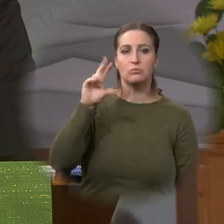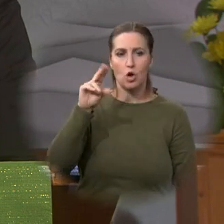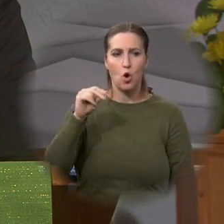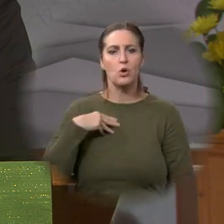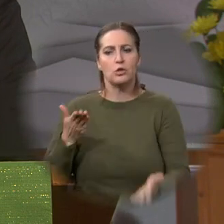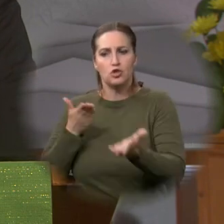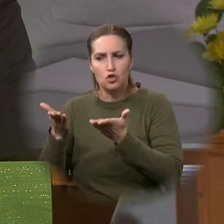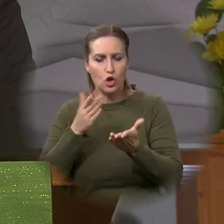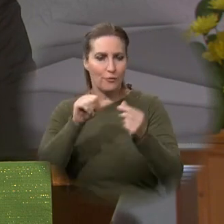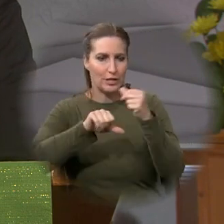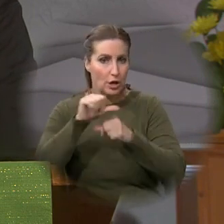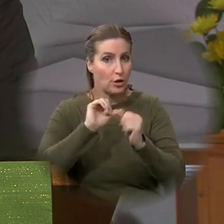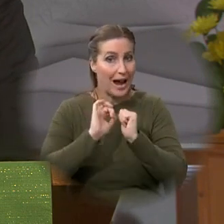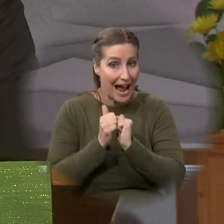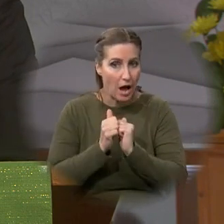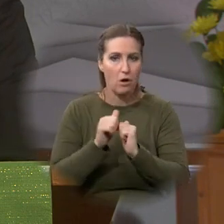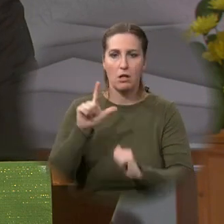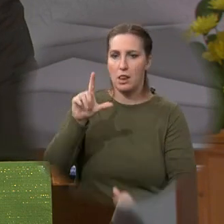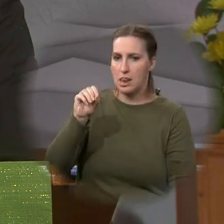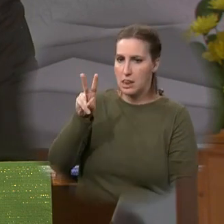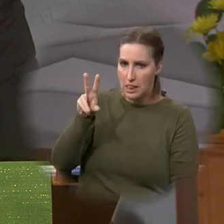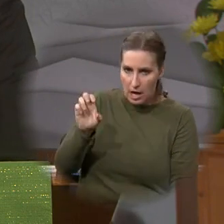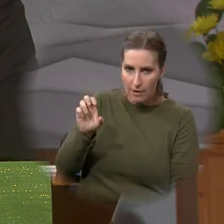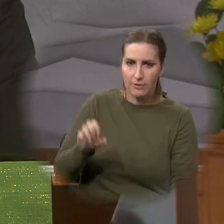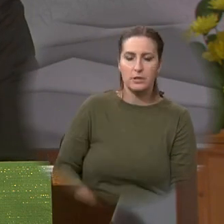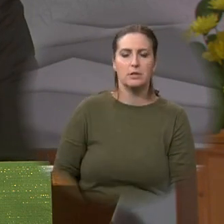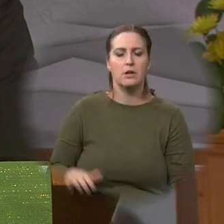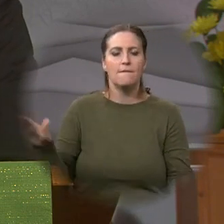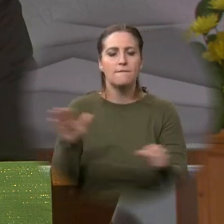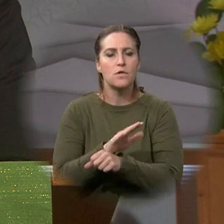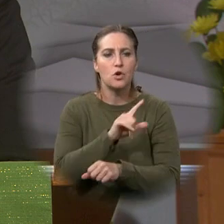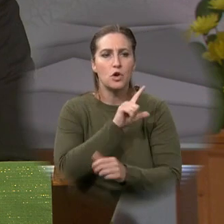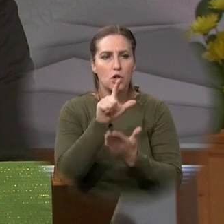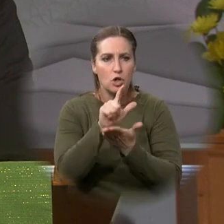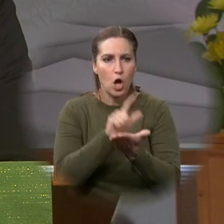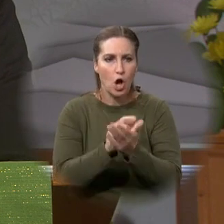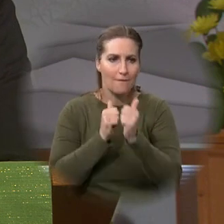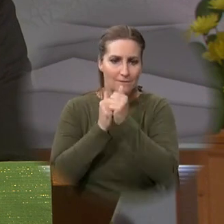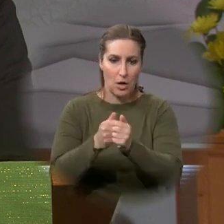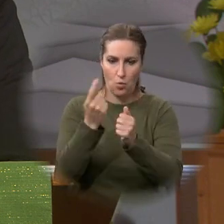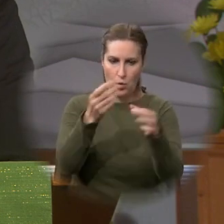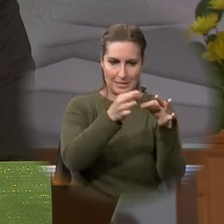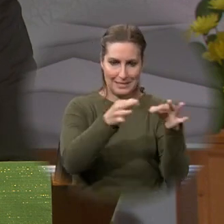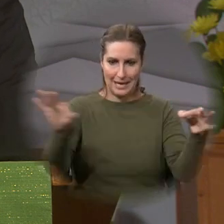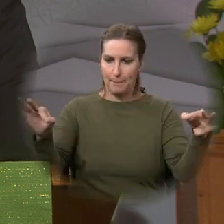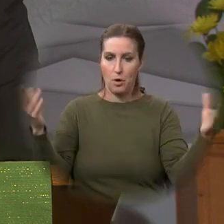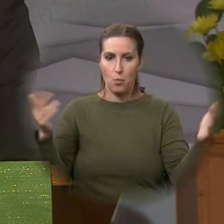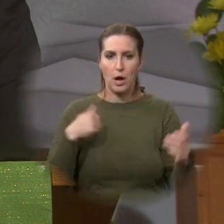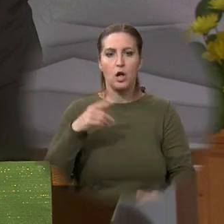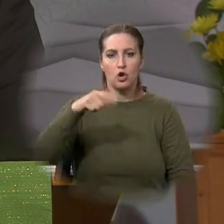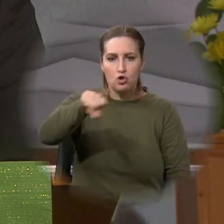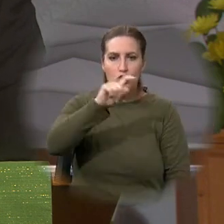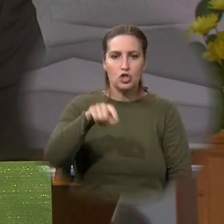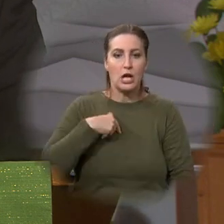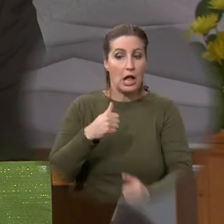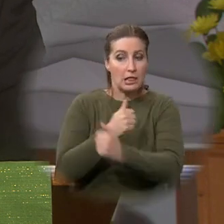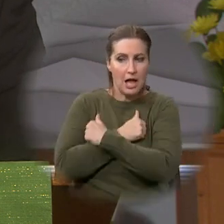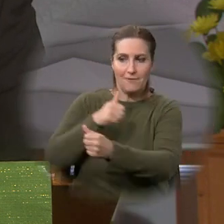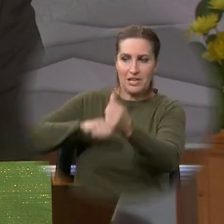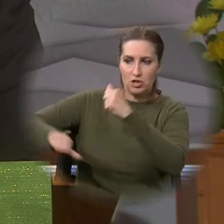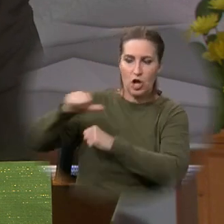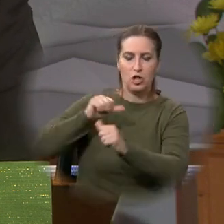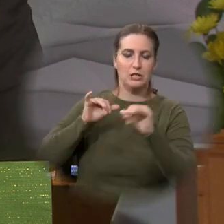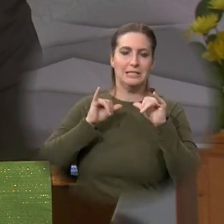one another through love. For the whole law is fulfilled in one statement. Namely, you shall love your neighbor